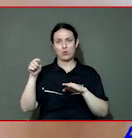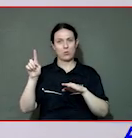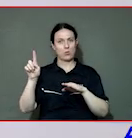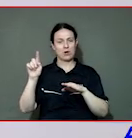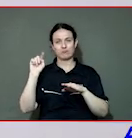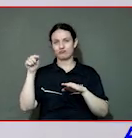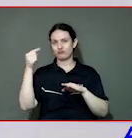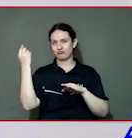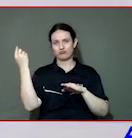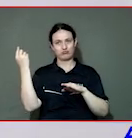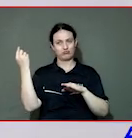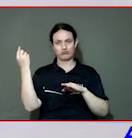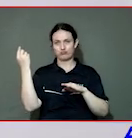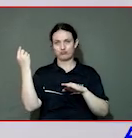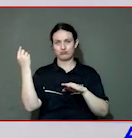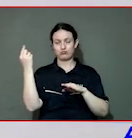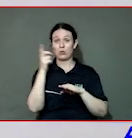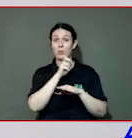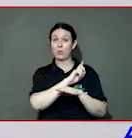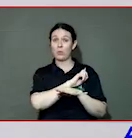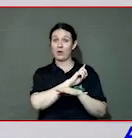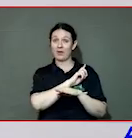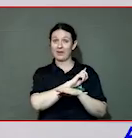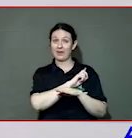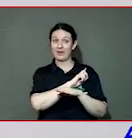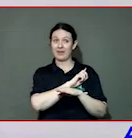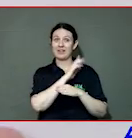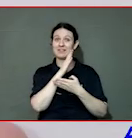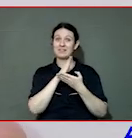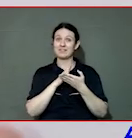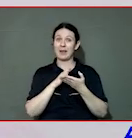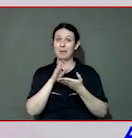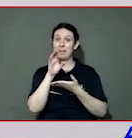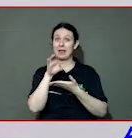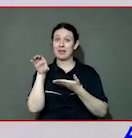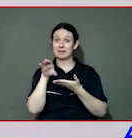141,1 degrees Celsius. Because now I must know what I must cancel.